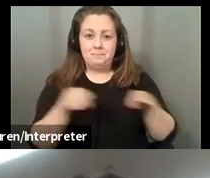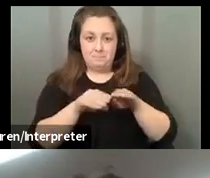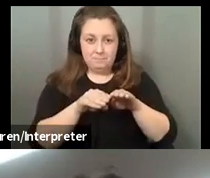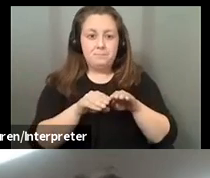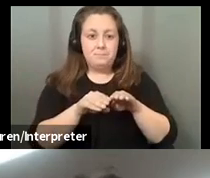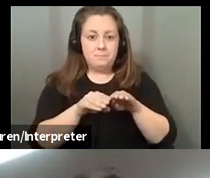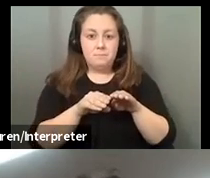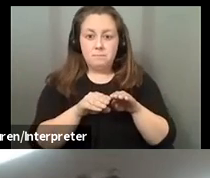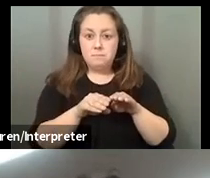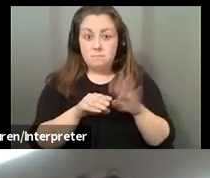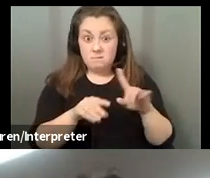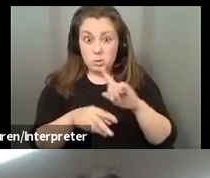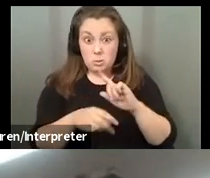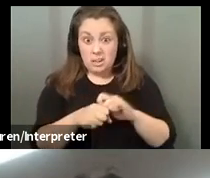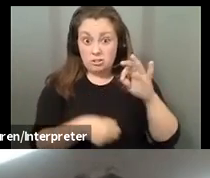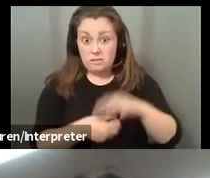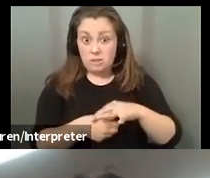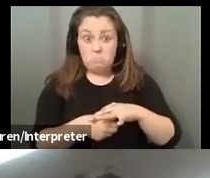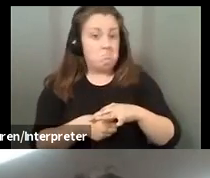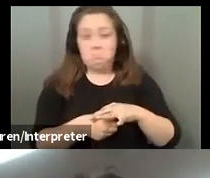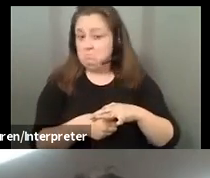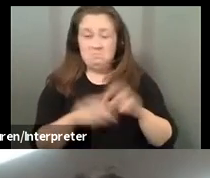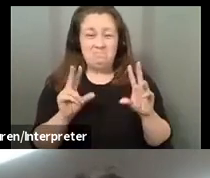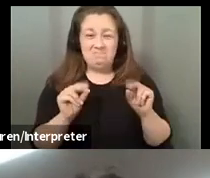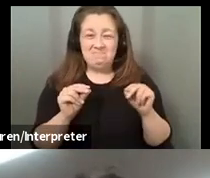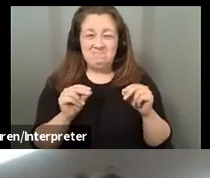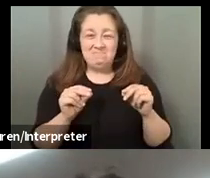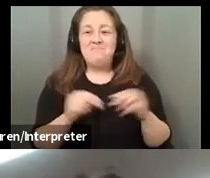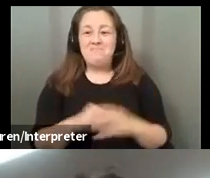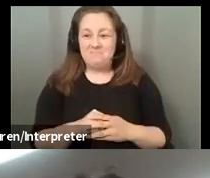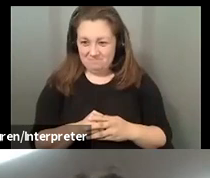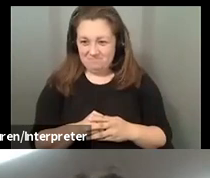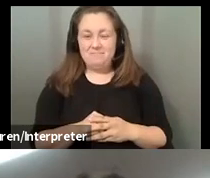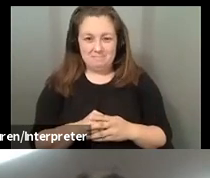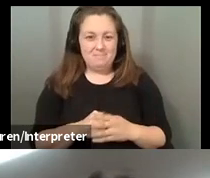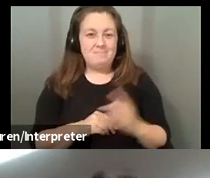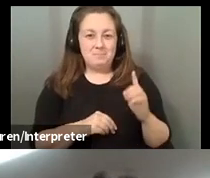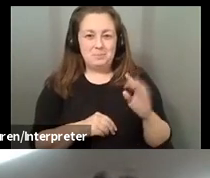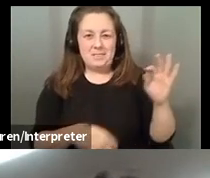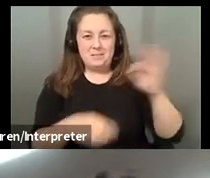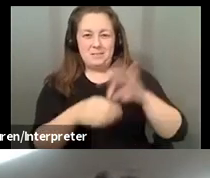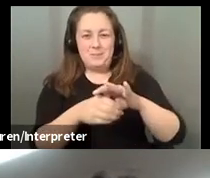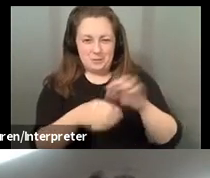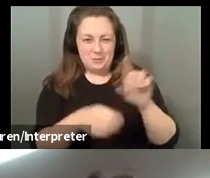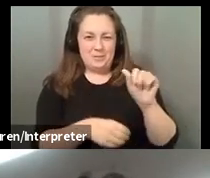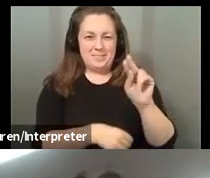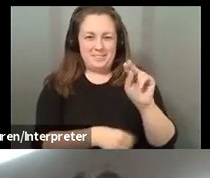Mr. Chairman. Do we need to actually vote on that motion? Nope, no? It's a singular vote. Okay, I would cast my singular vote for Dan Sheedy as vice chair. Congratulations,